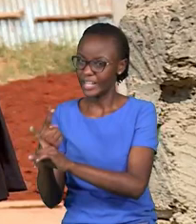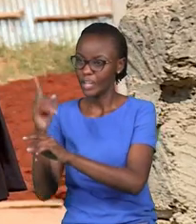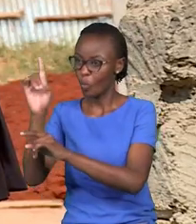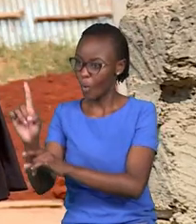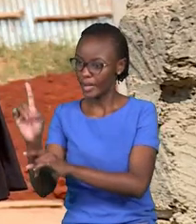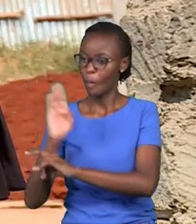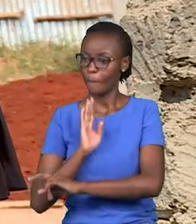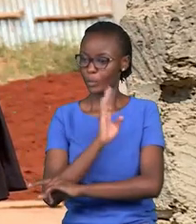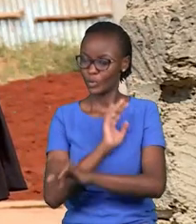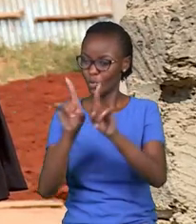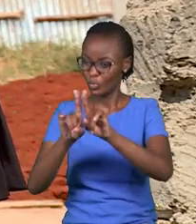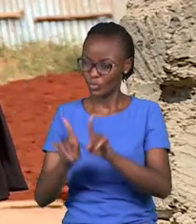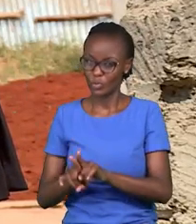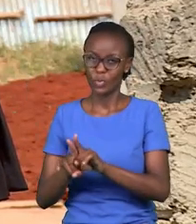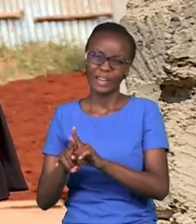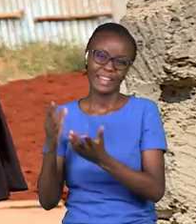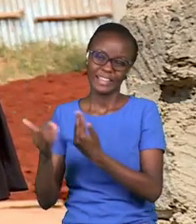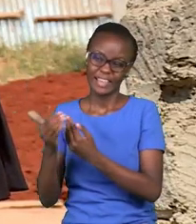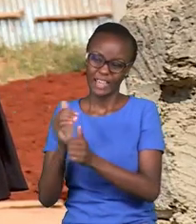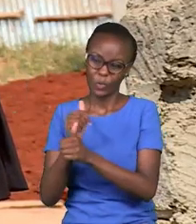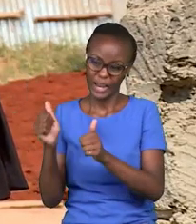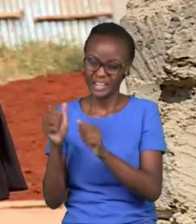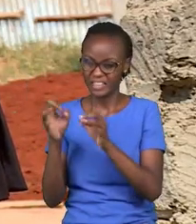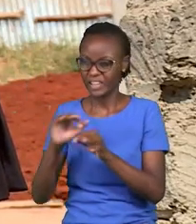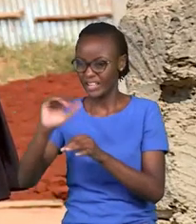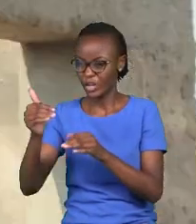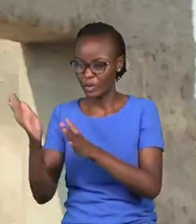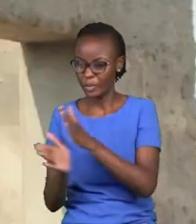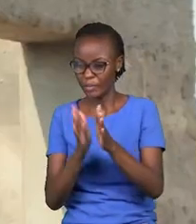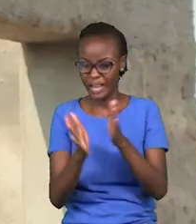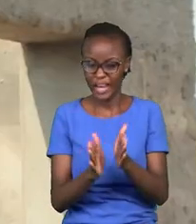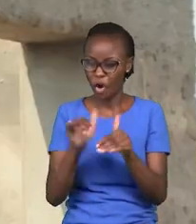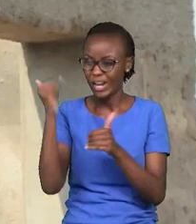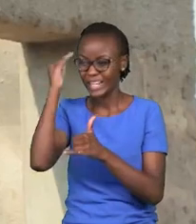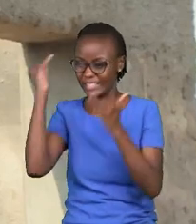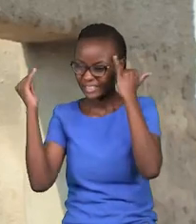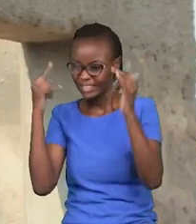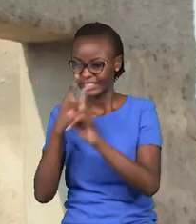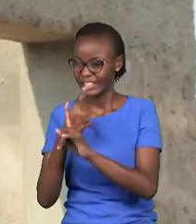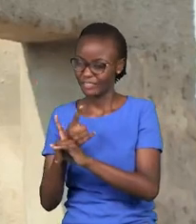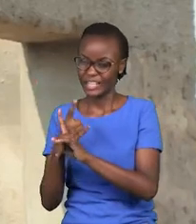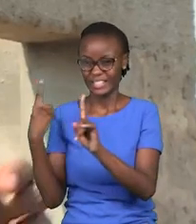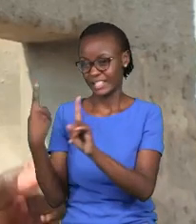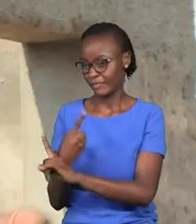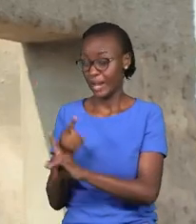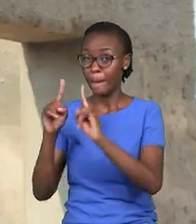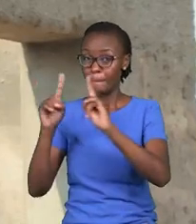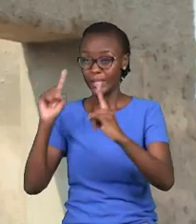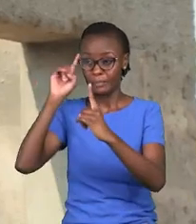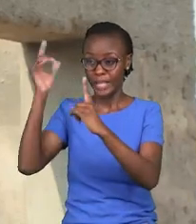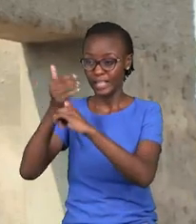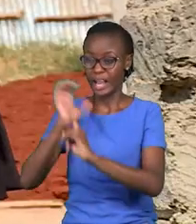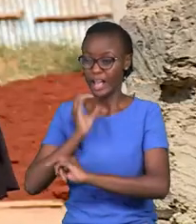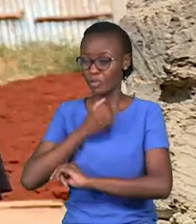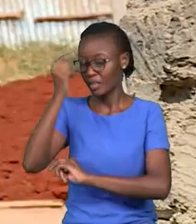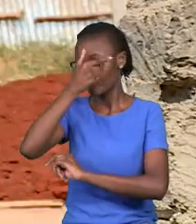have their interests being catered to. Because, I mean, what a town planner or an engineer or an architect may have in mind may differ, but the main purpose is we are brought together by the